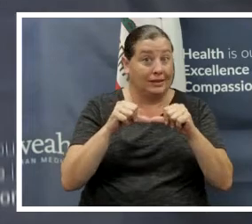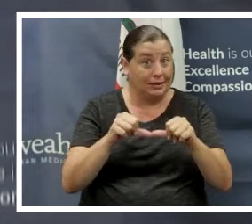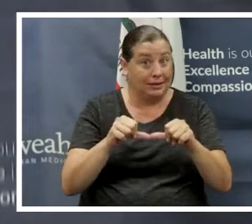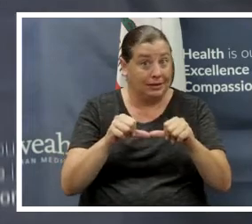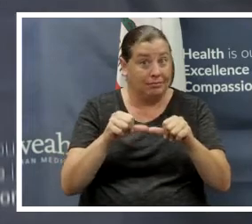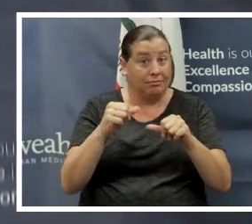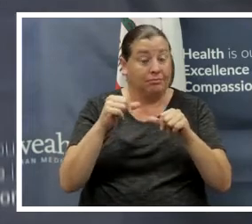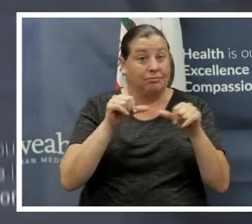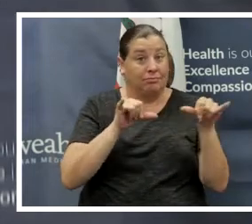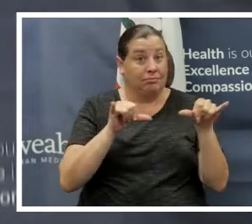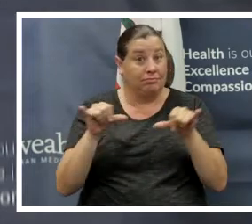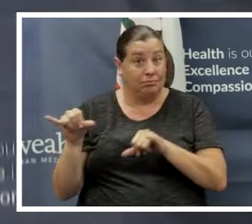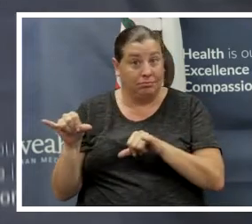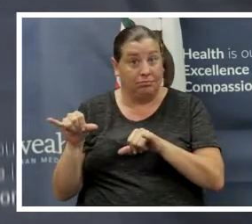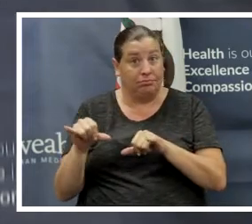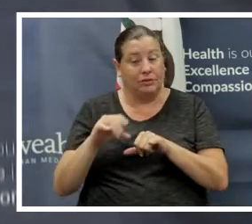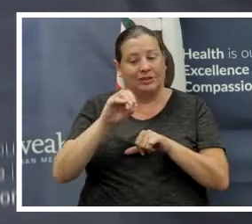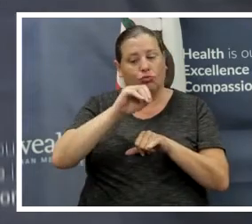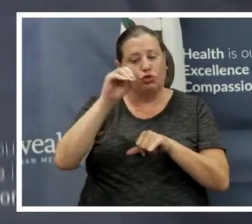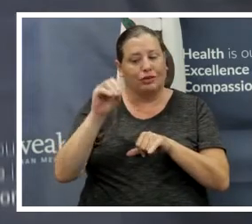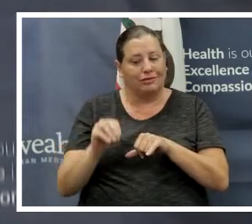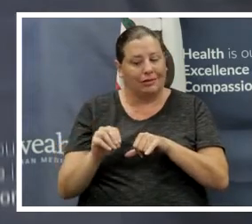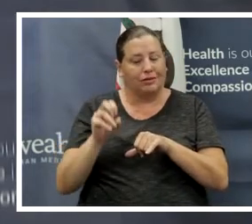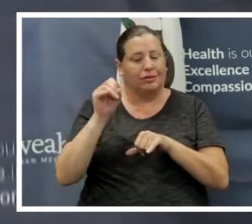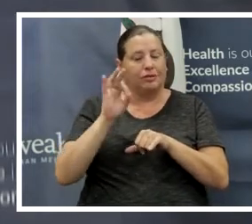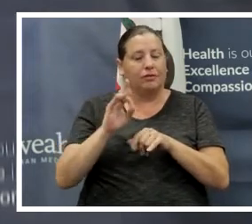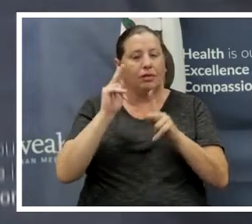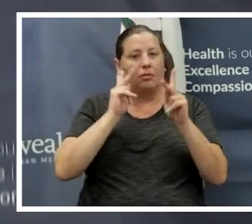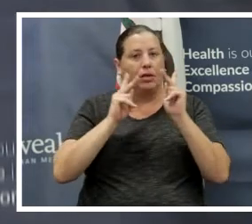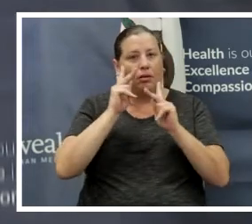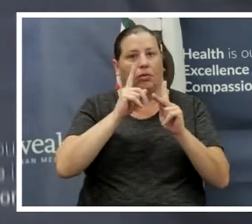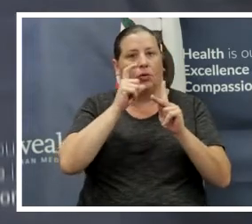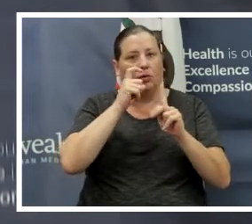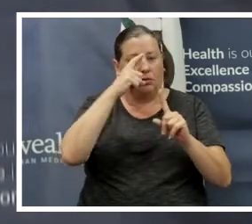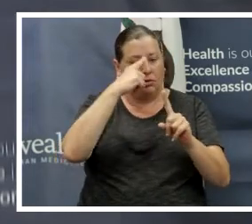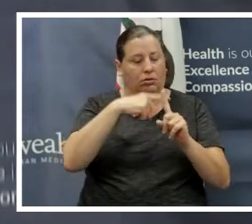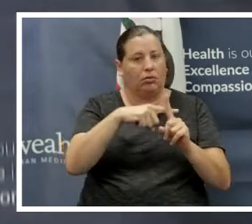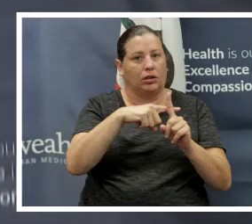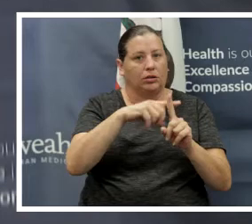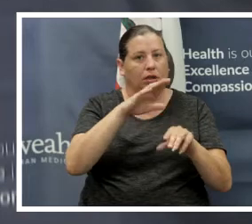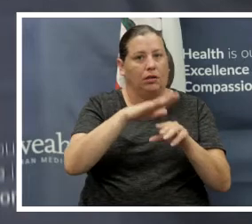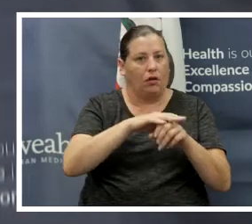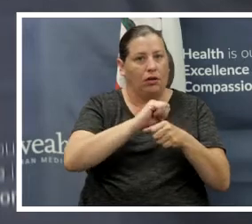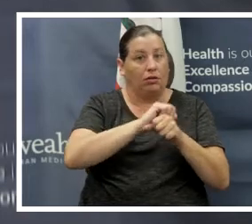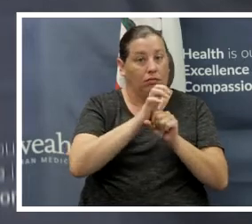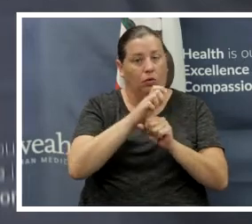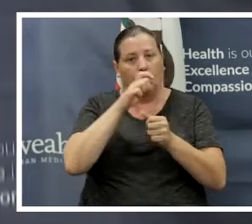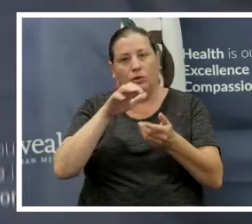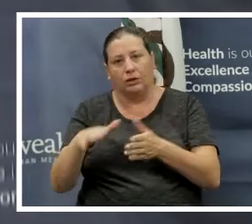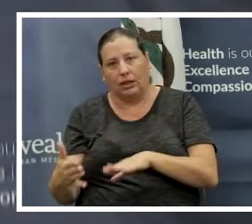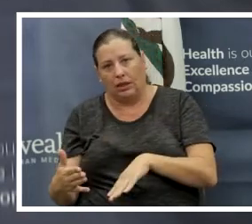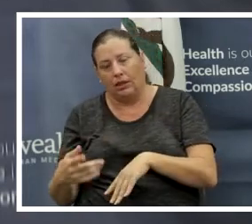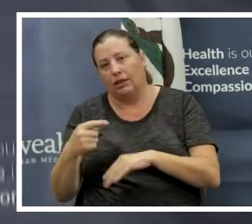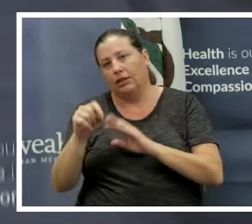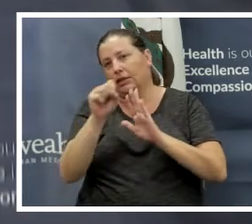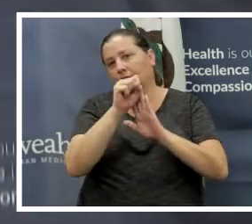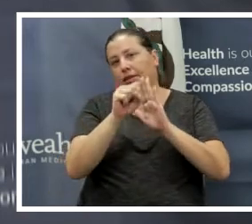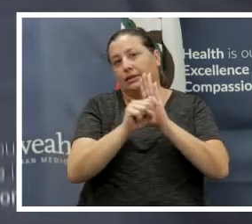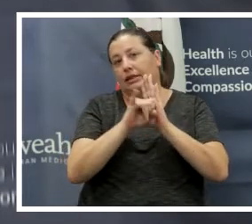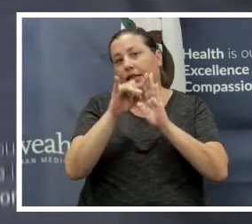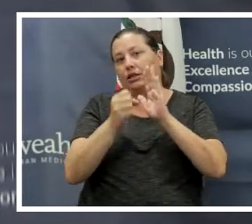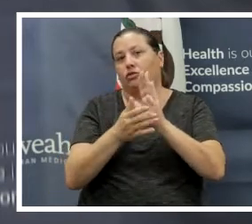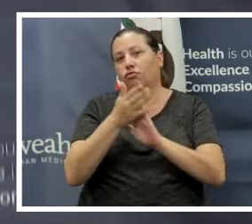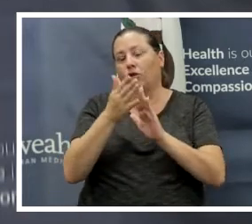of people that test positive for the virus that actually succumb to the virus. The state is running about 1.8%.